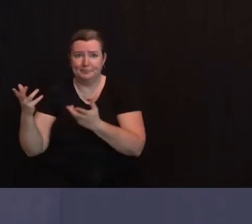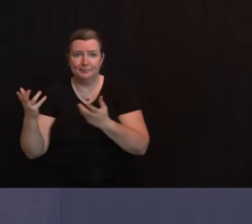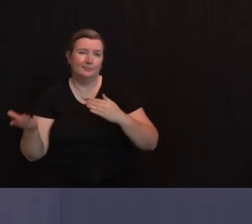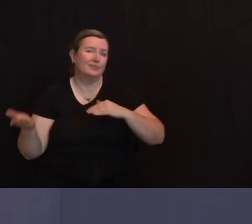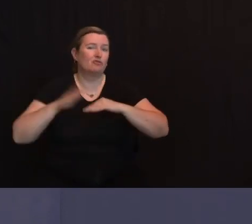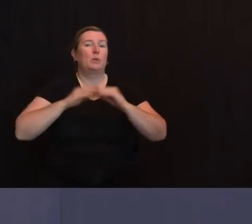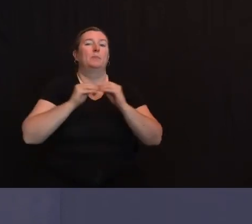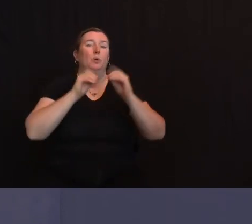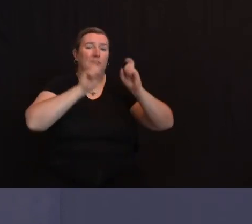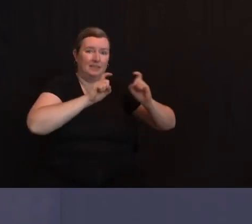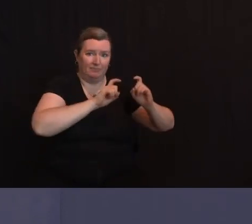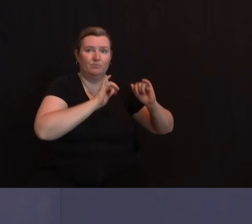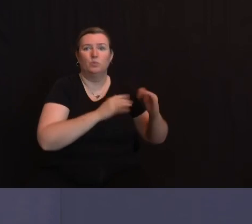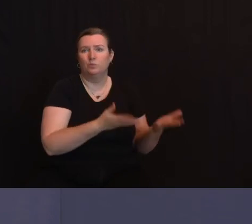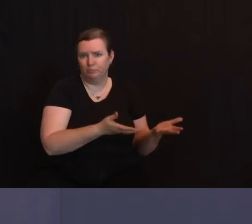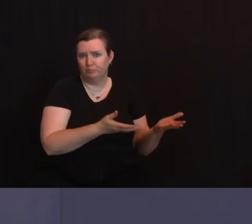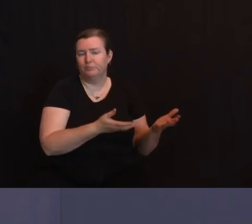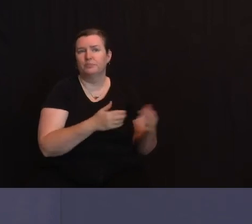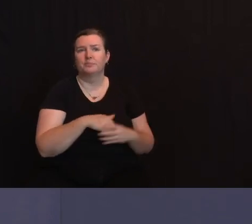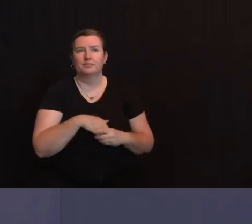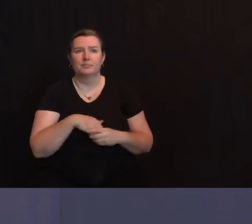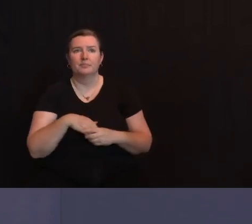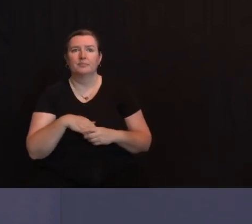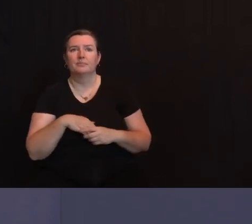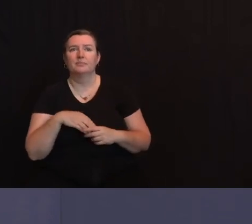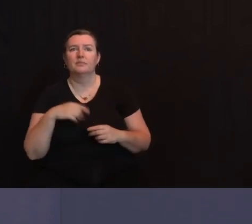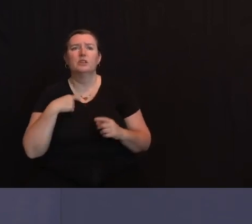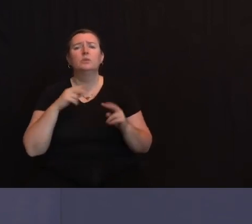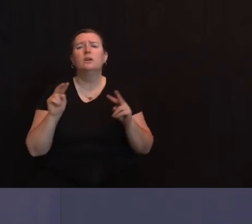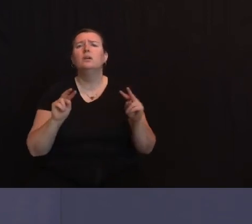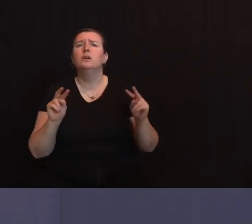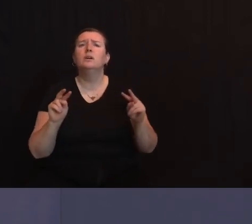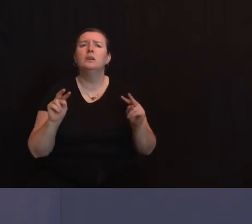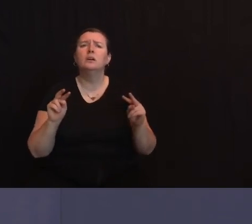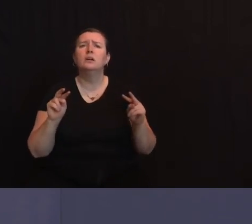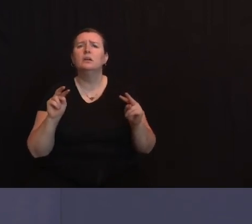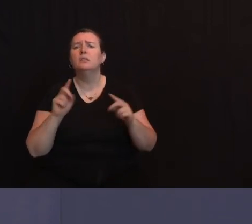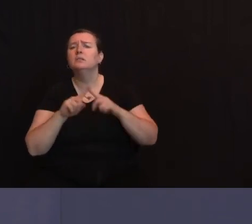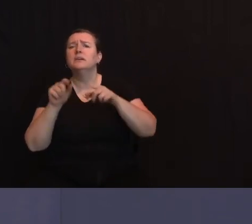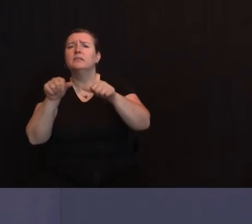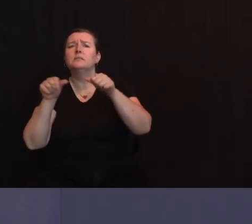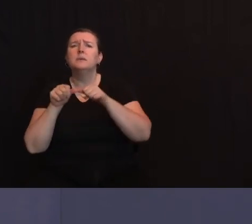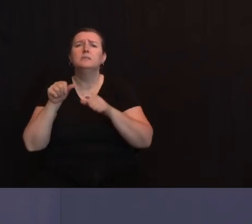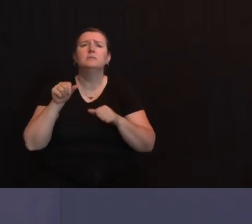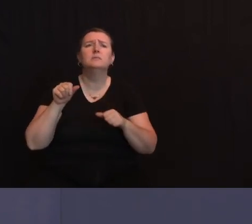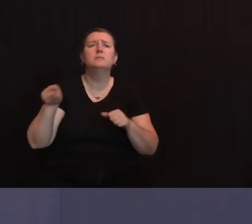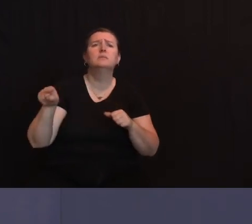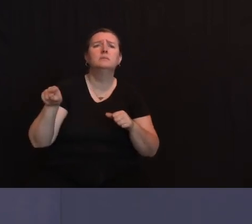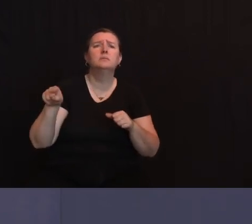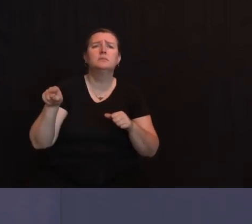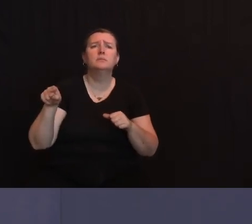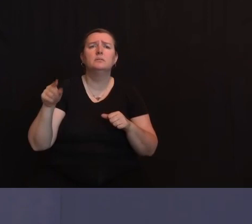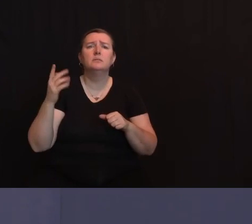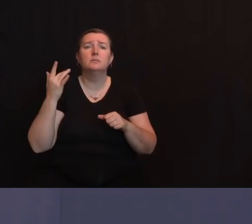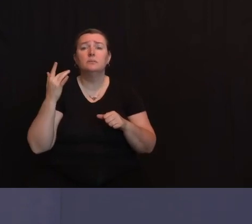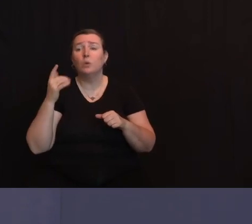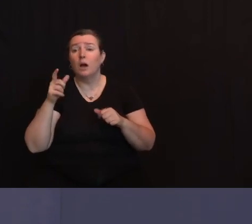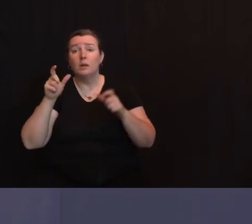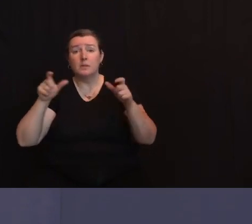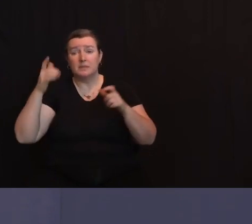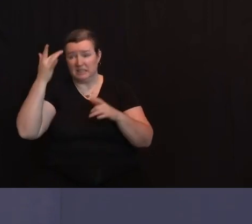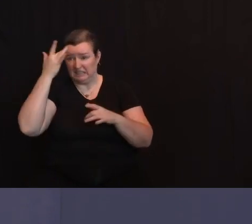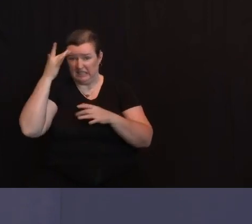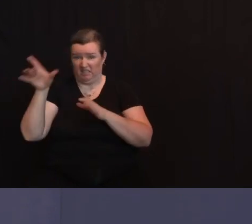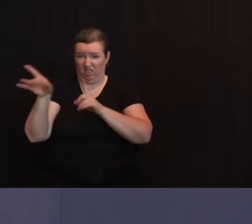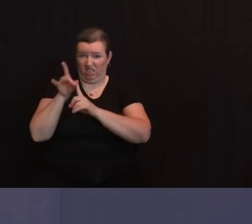take COVID-positive residents from hospitals and stressed long-term care facilities. These steps that